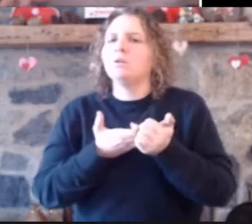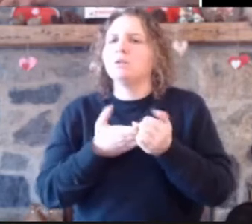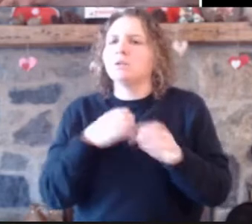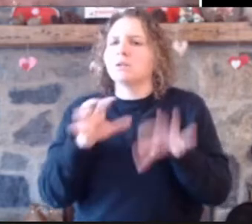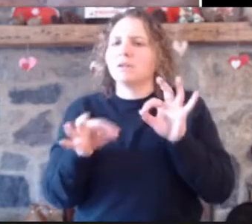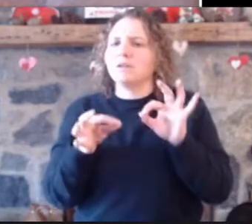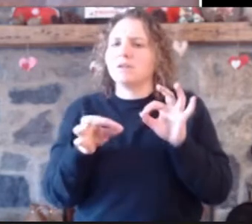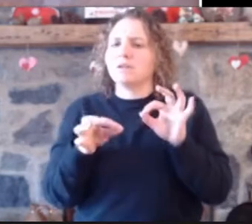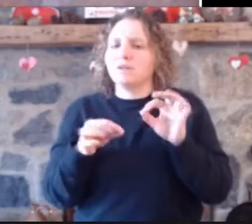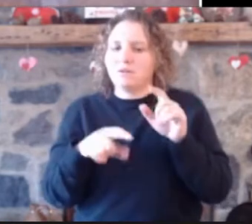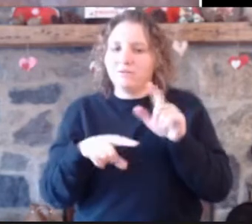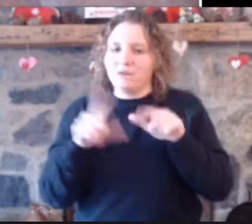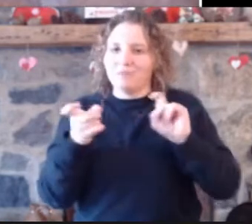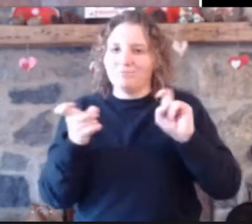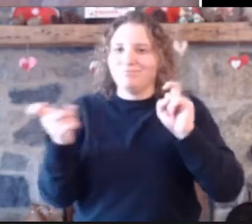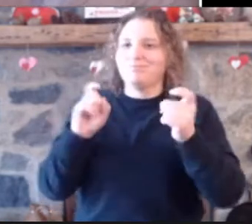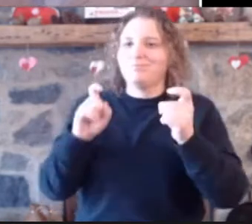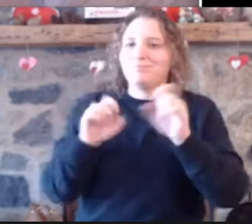mutated forms.